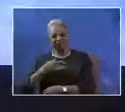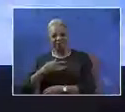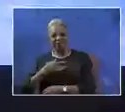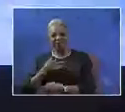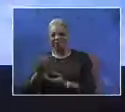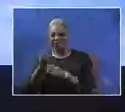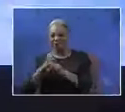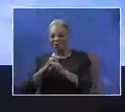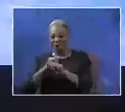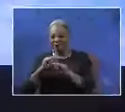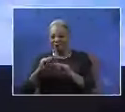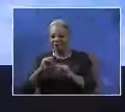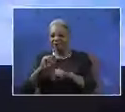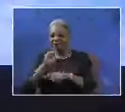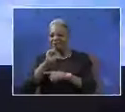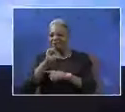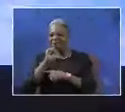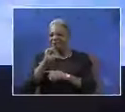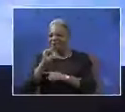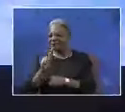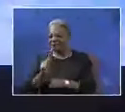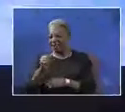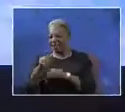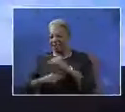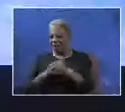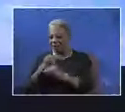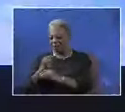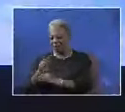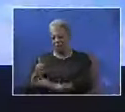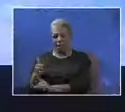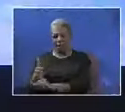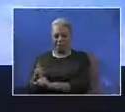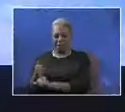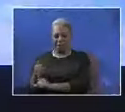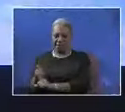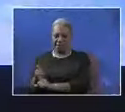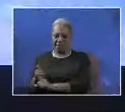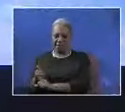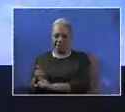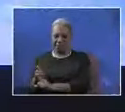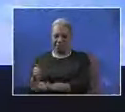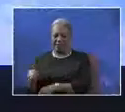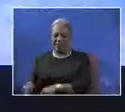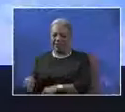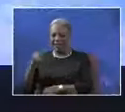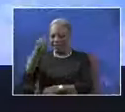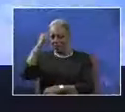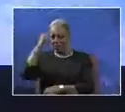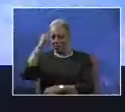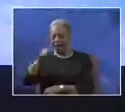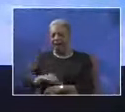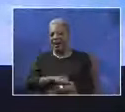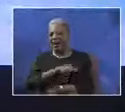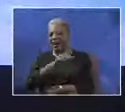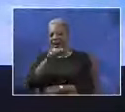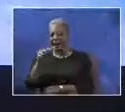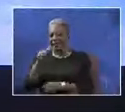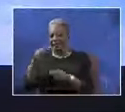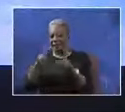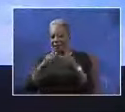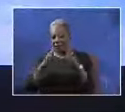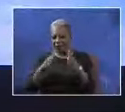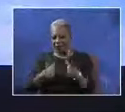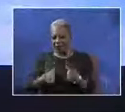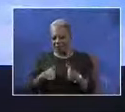some enemy like the Philistines or some other neighbor who may have been hostile to Israel would come after